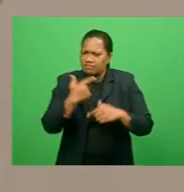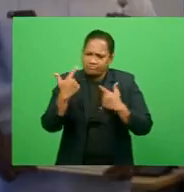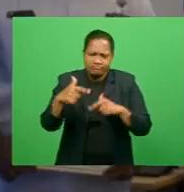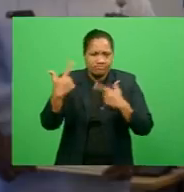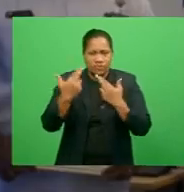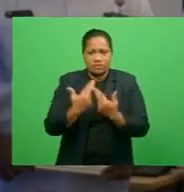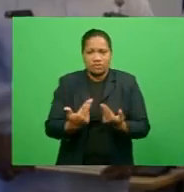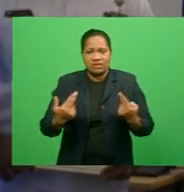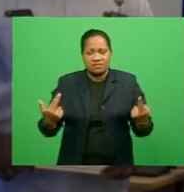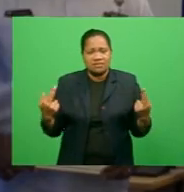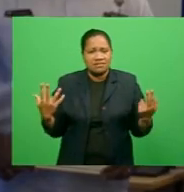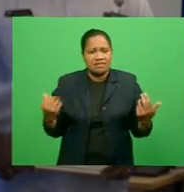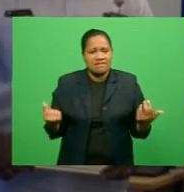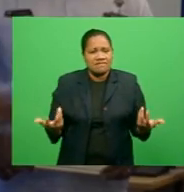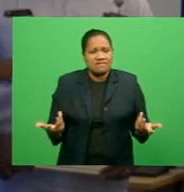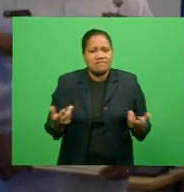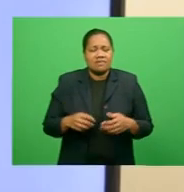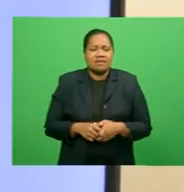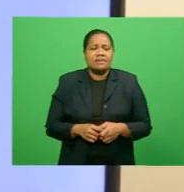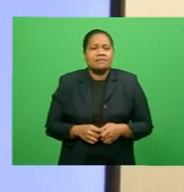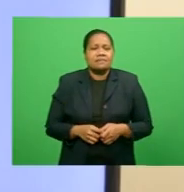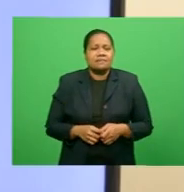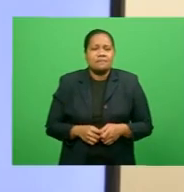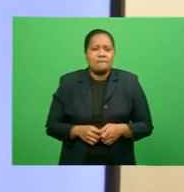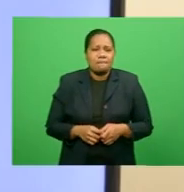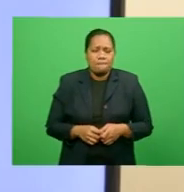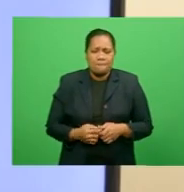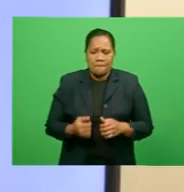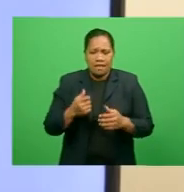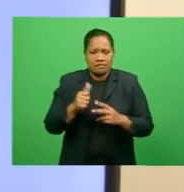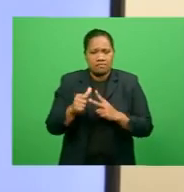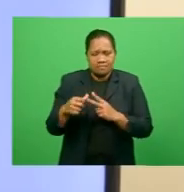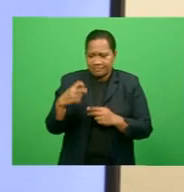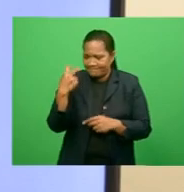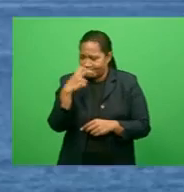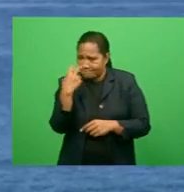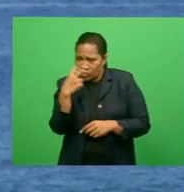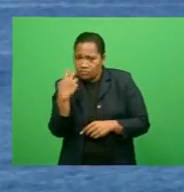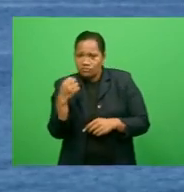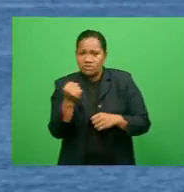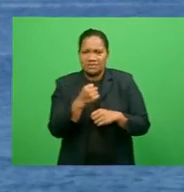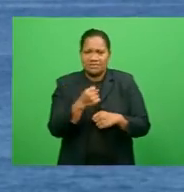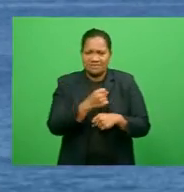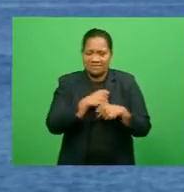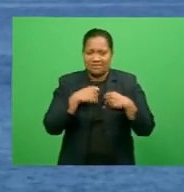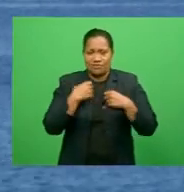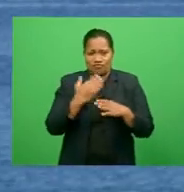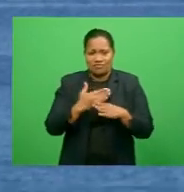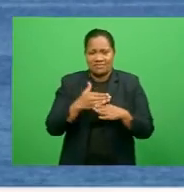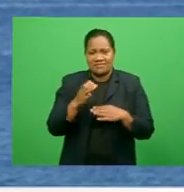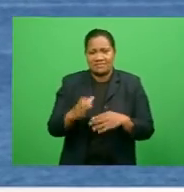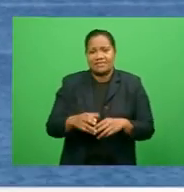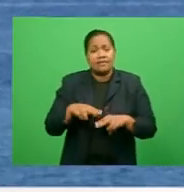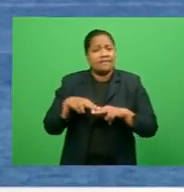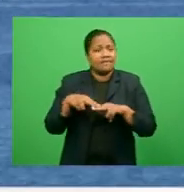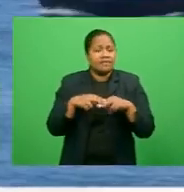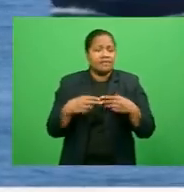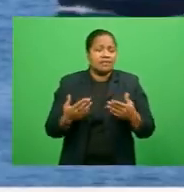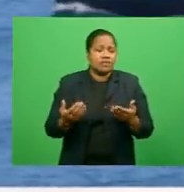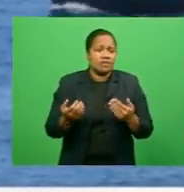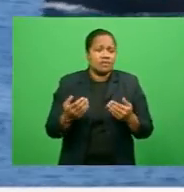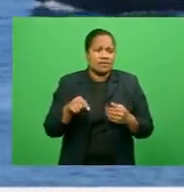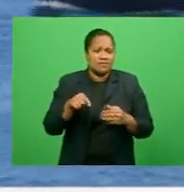have at our disposal for the monitoring and surveillance of our waters. Fiji is welcoming yachts under the Blue